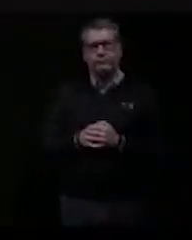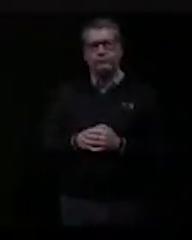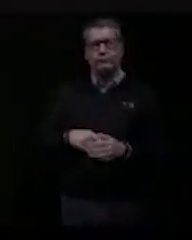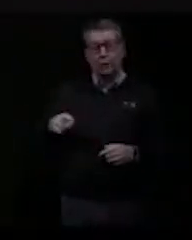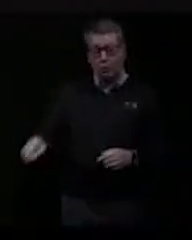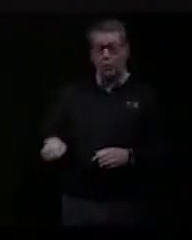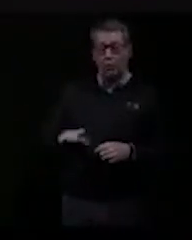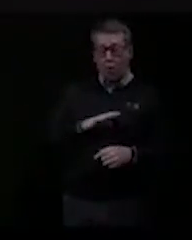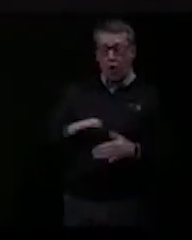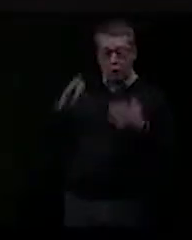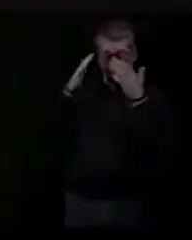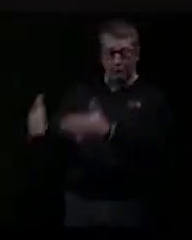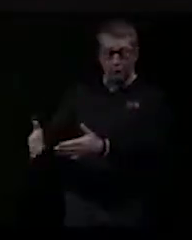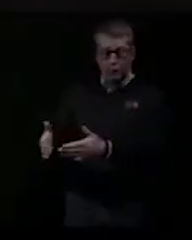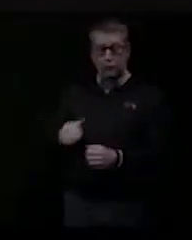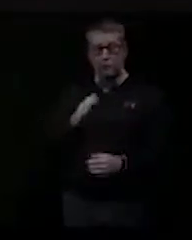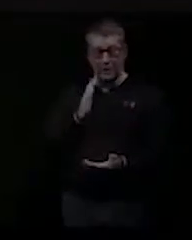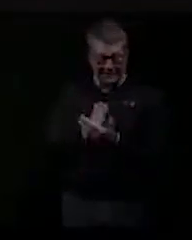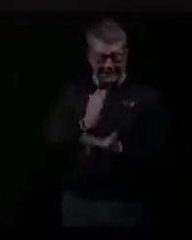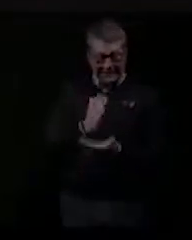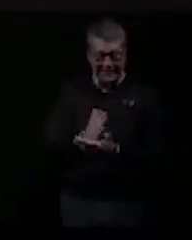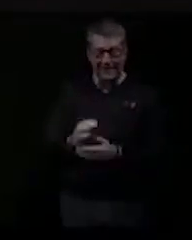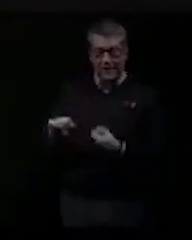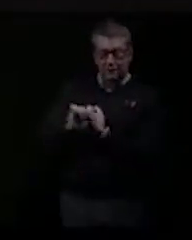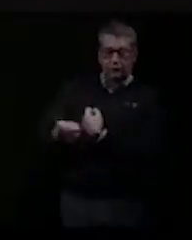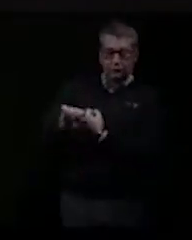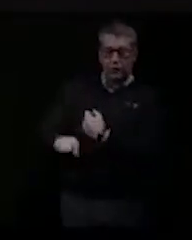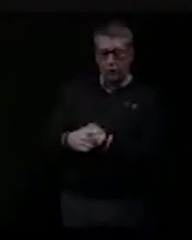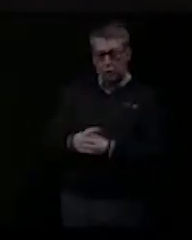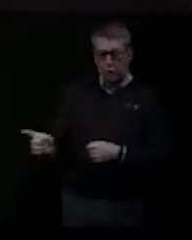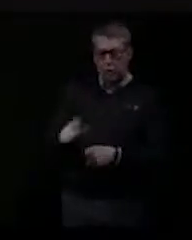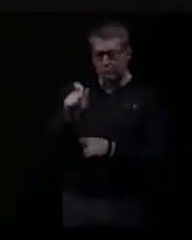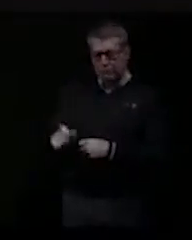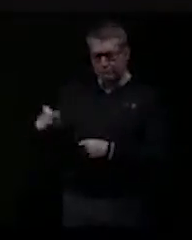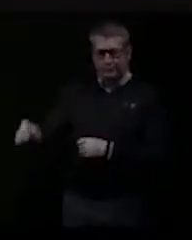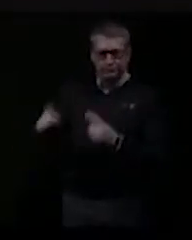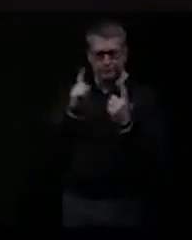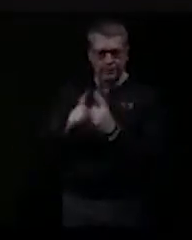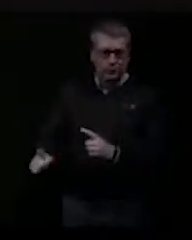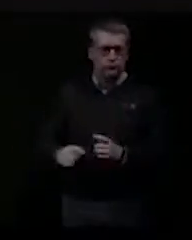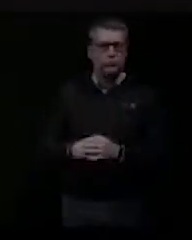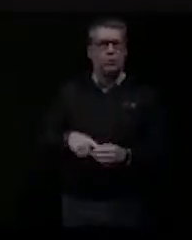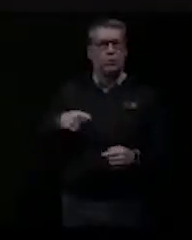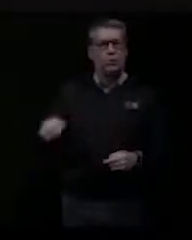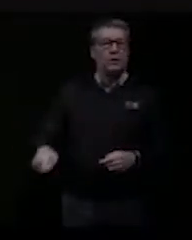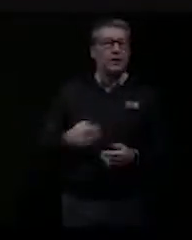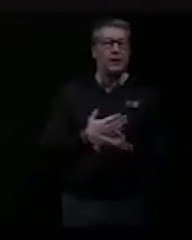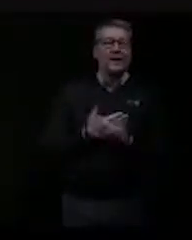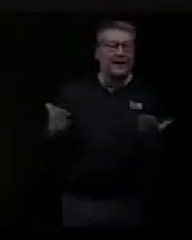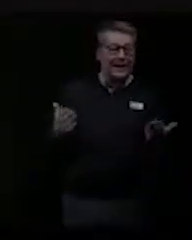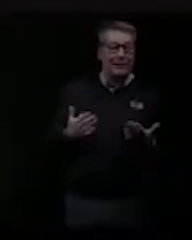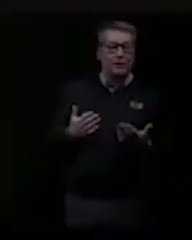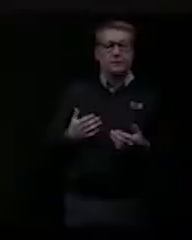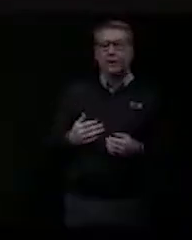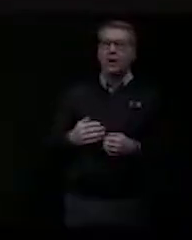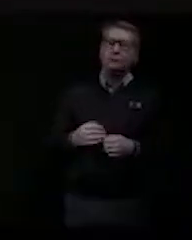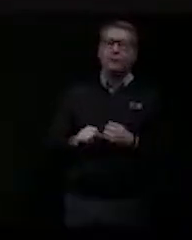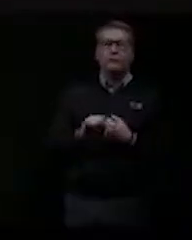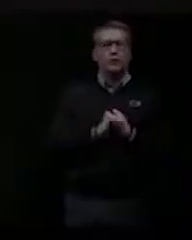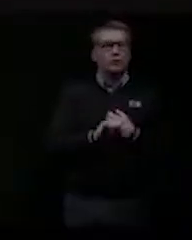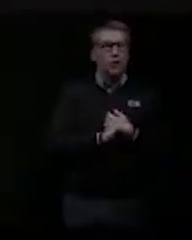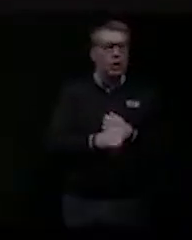focus on practical protection. She consistently reminds us that human rights are not defended in conference